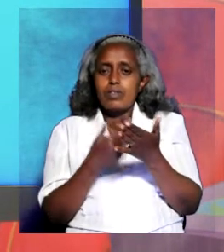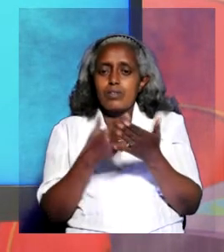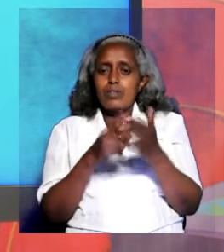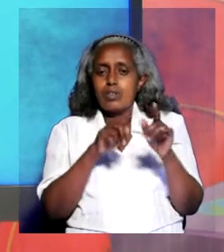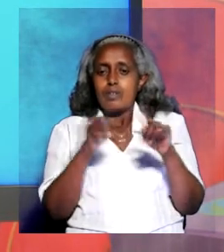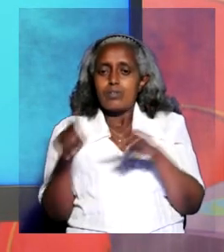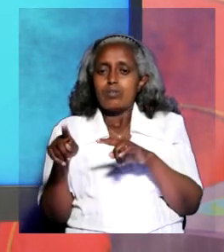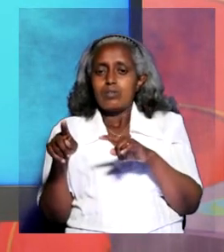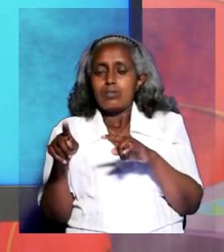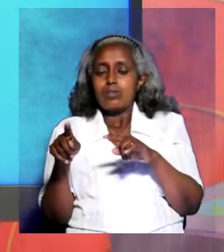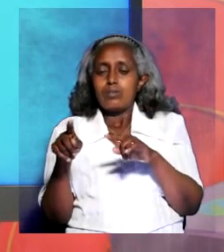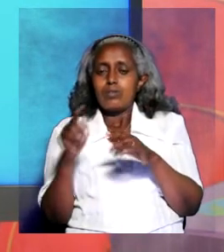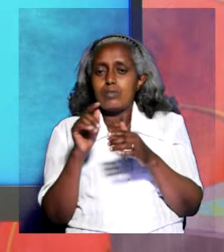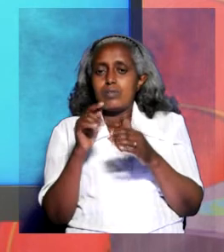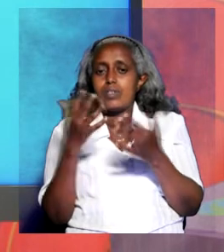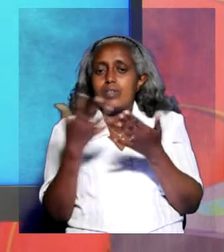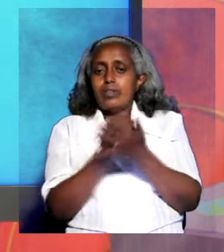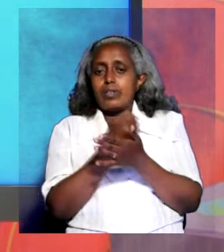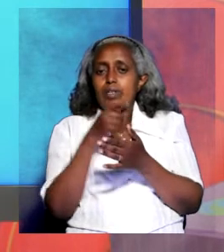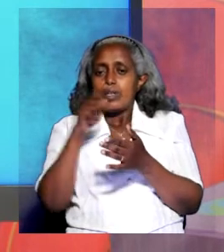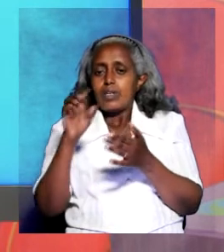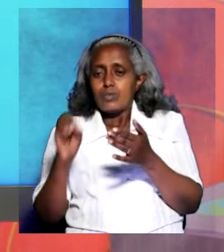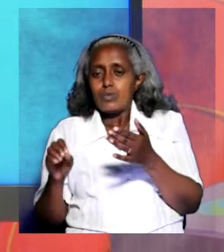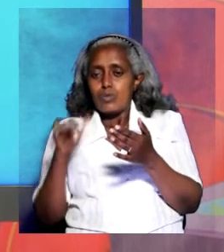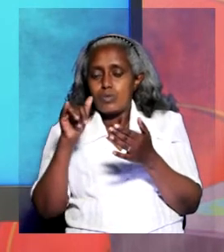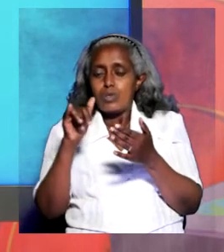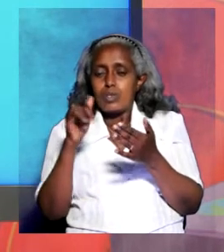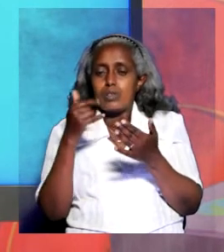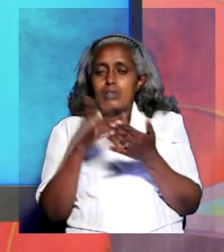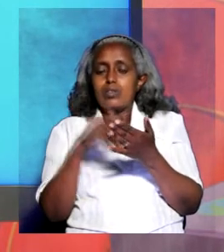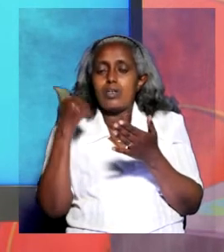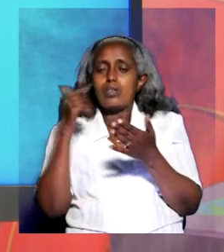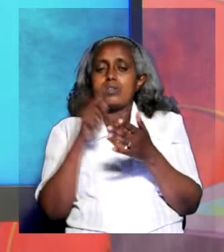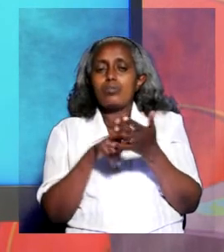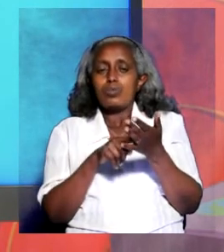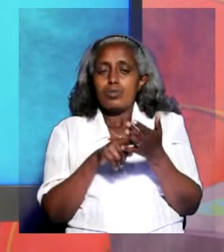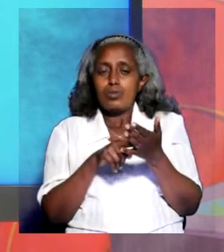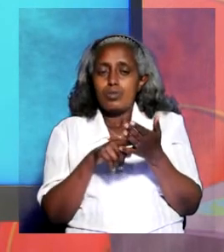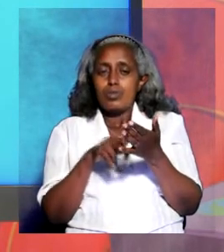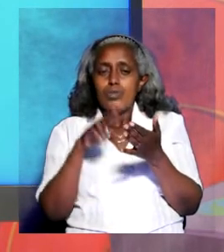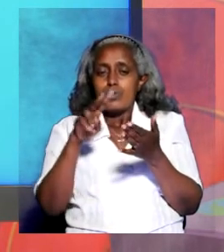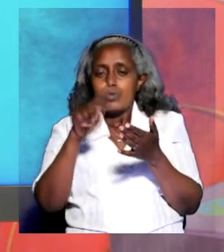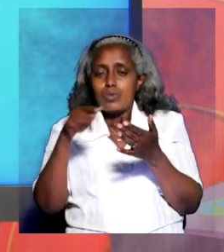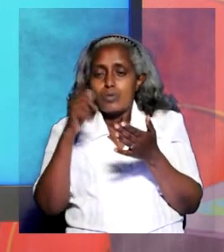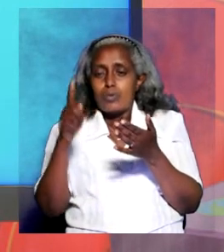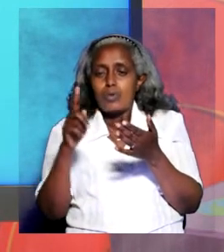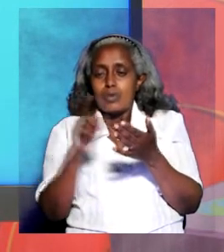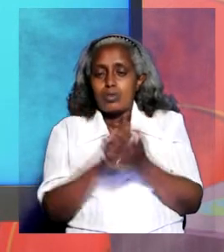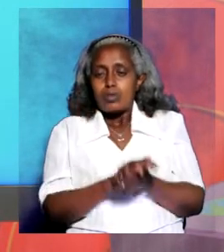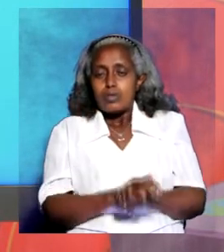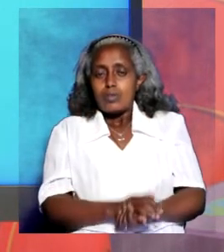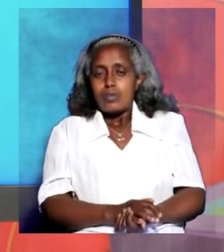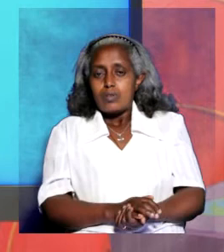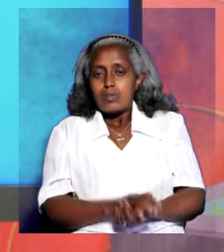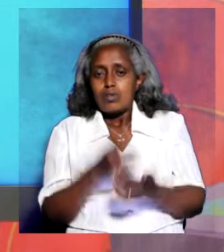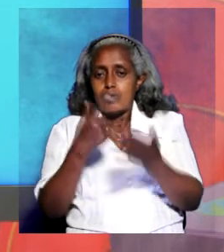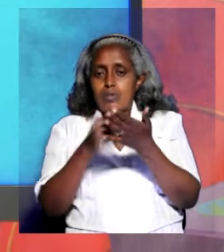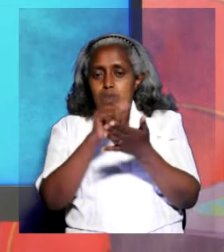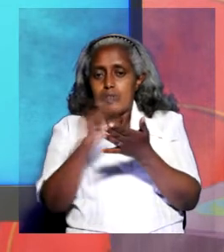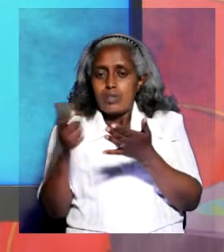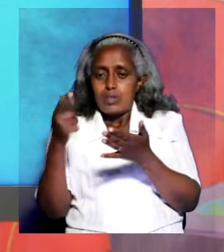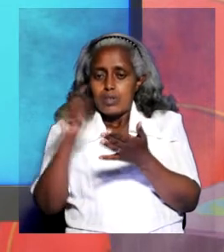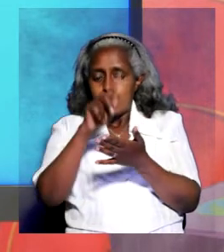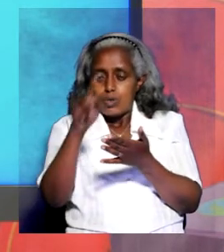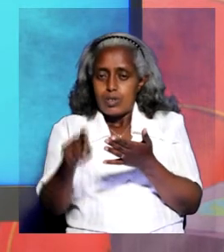also take x naught, y to be the other point, not only 2, 1. You can take this one and you can write the